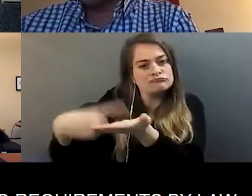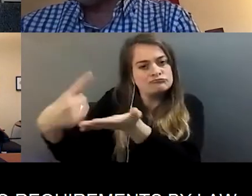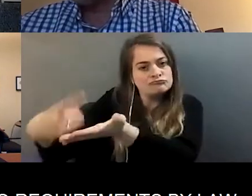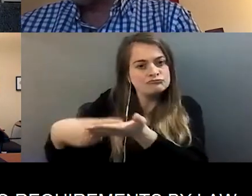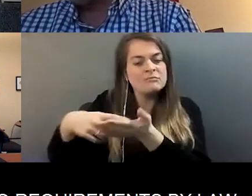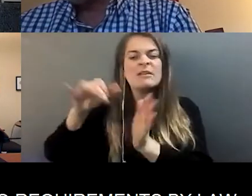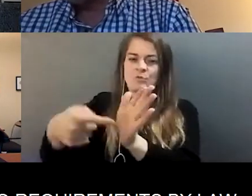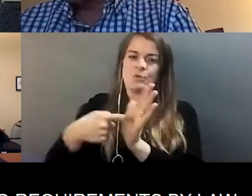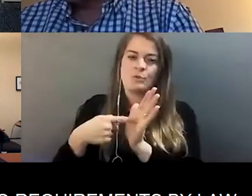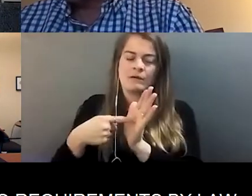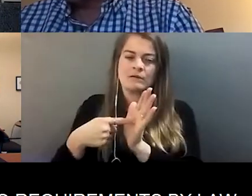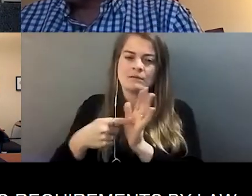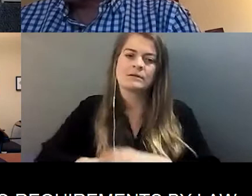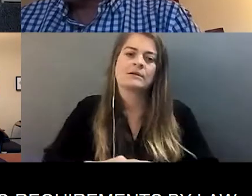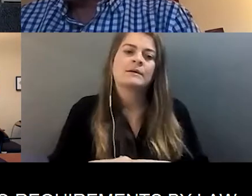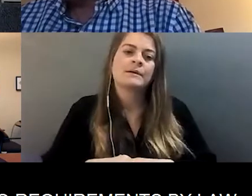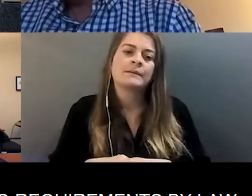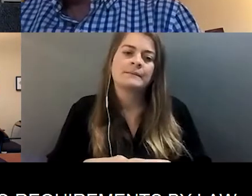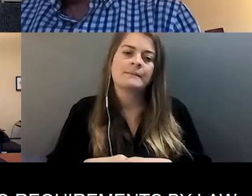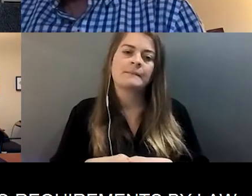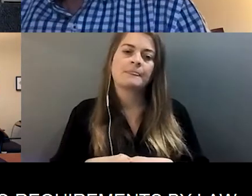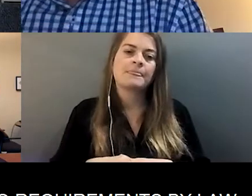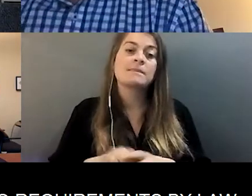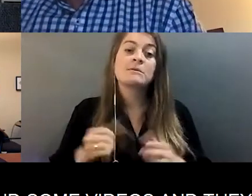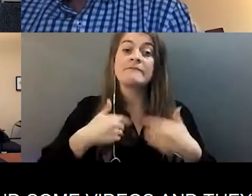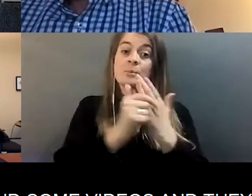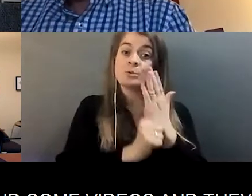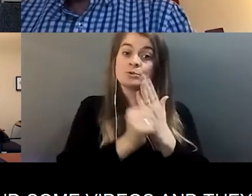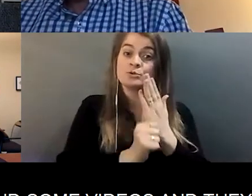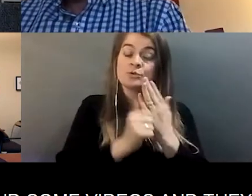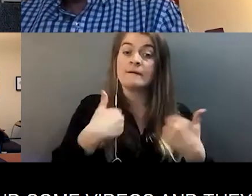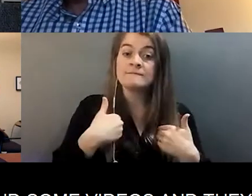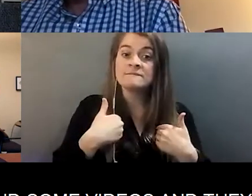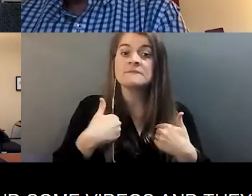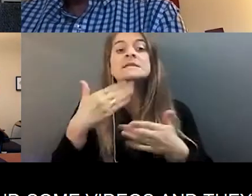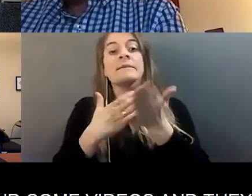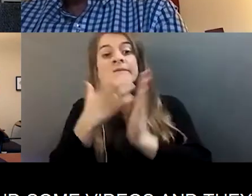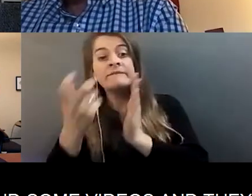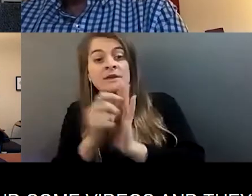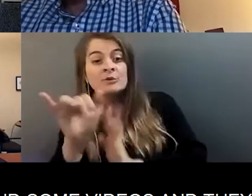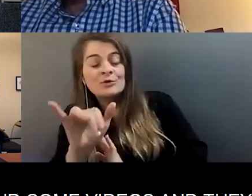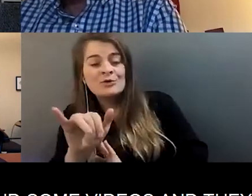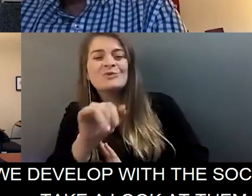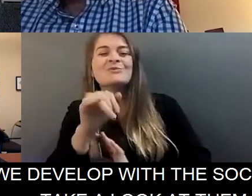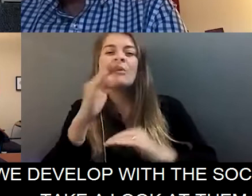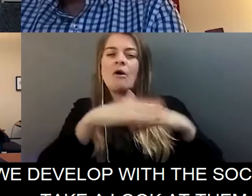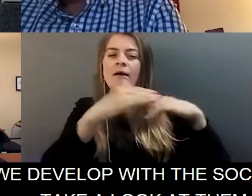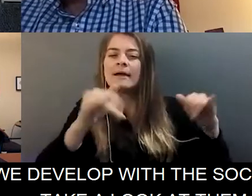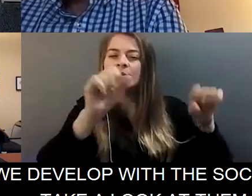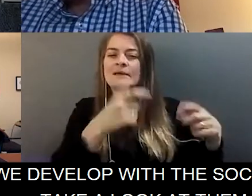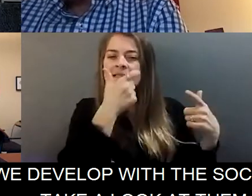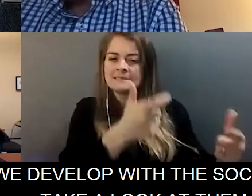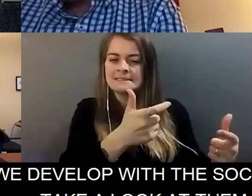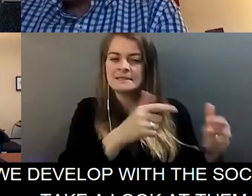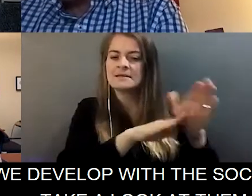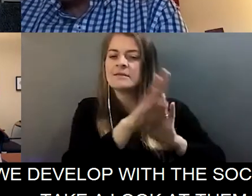two requirements by law. So we have a brochure and some videos and they're available on our website. We develop with the society and